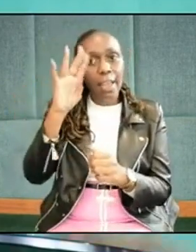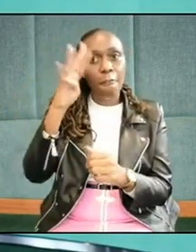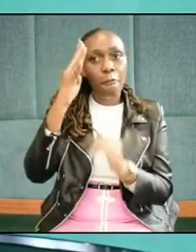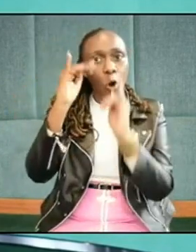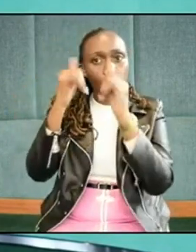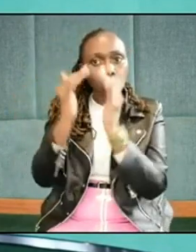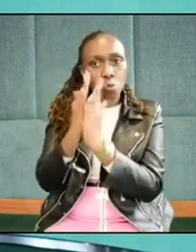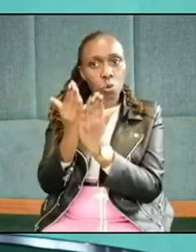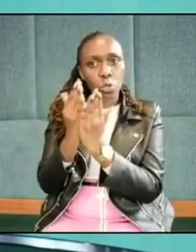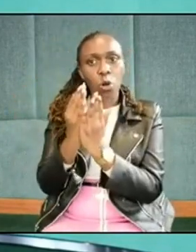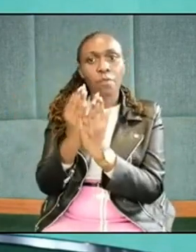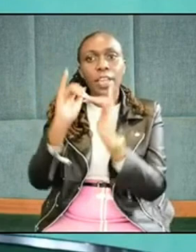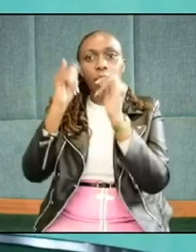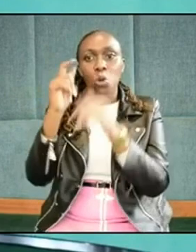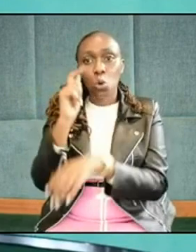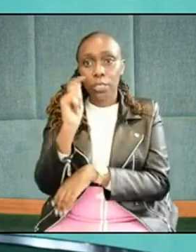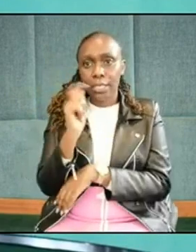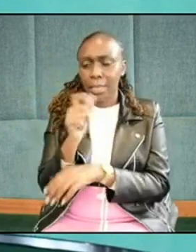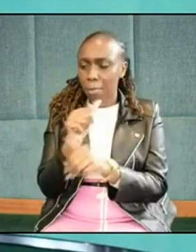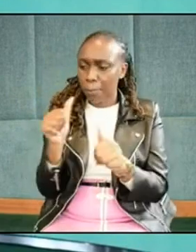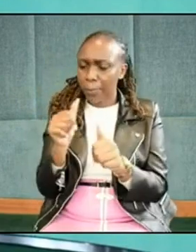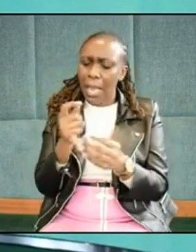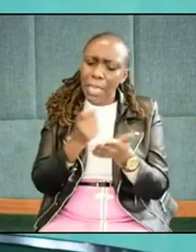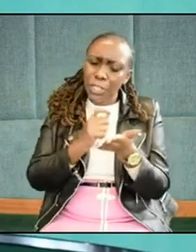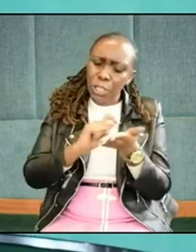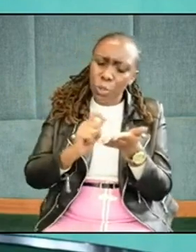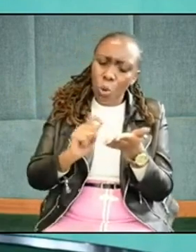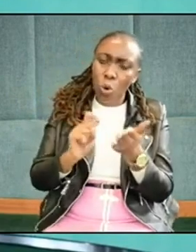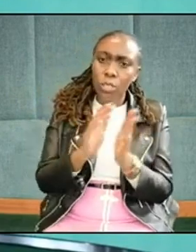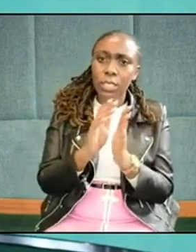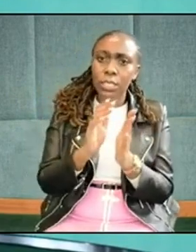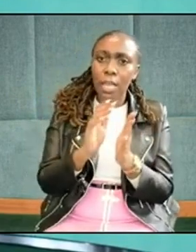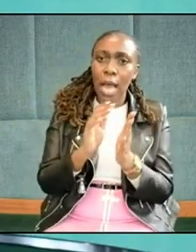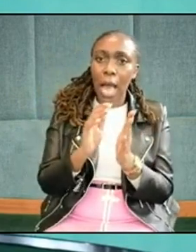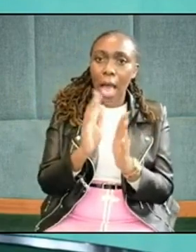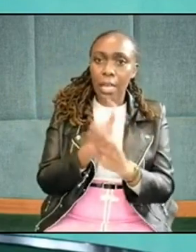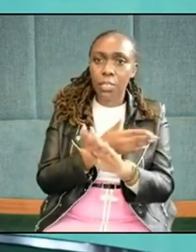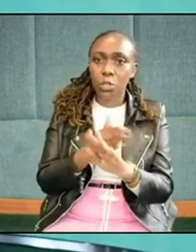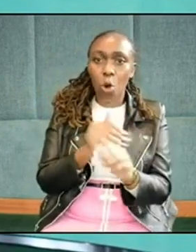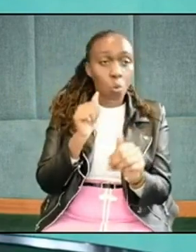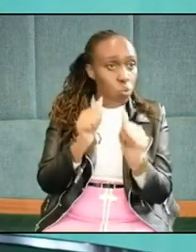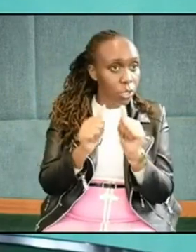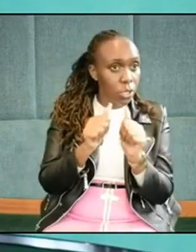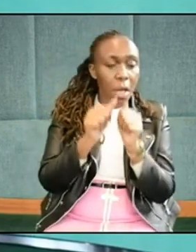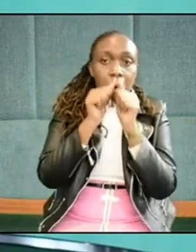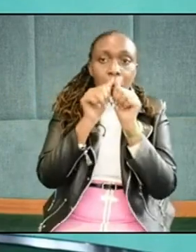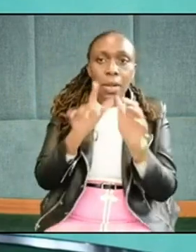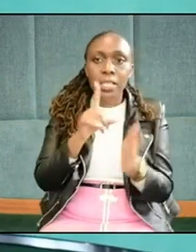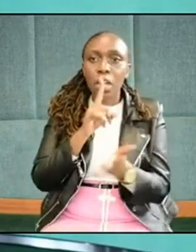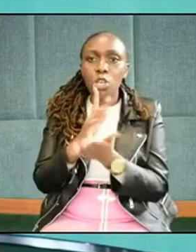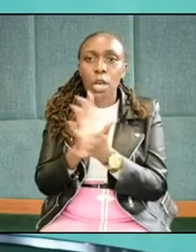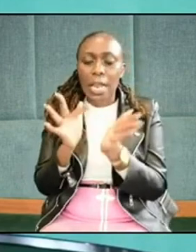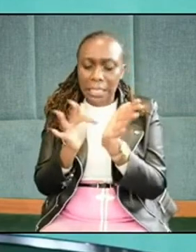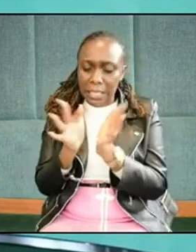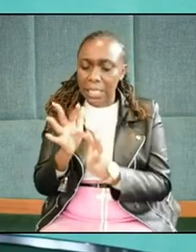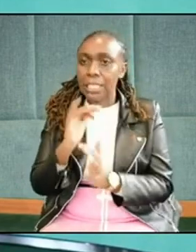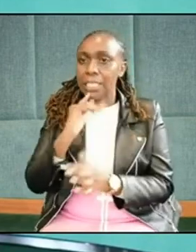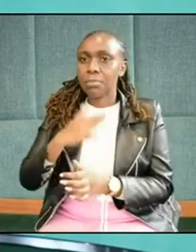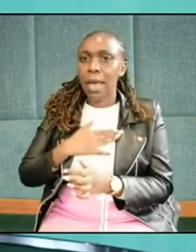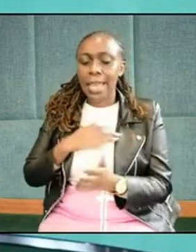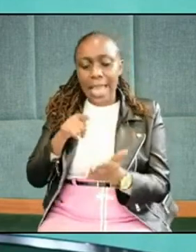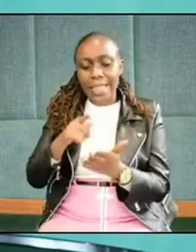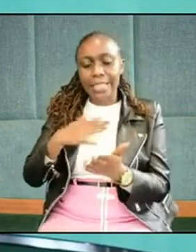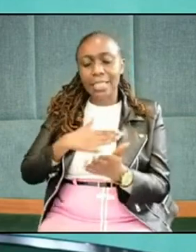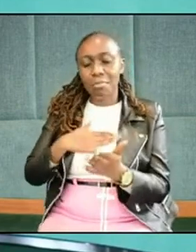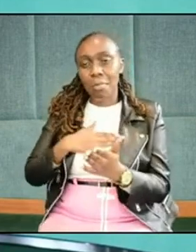over 10,000 songs. And one of the songs she wrote is, Blessed Assurance, Jesus is Mine. This is my story. This is